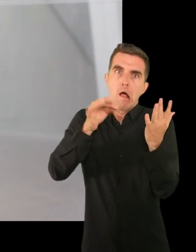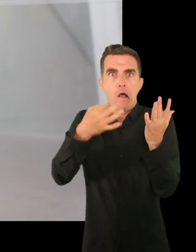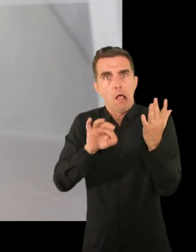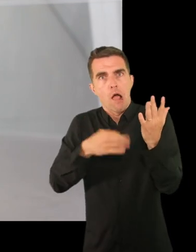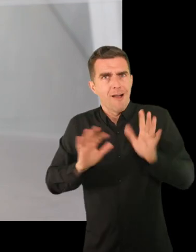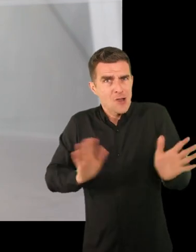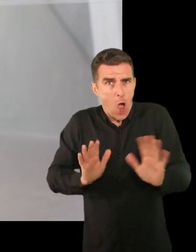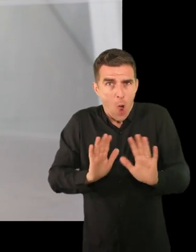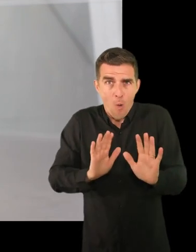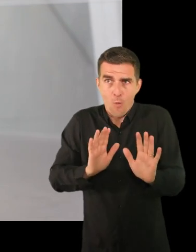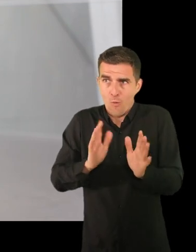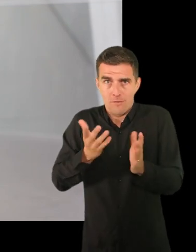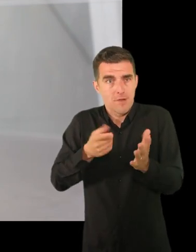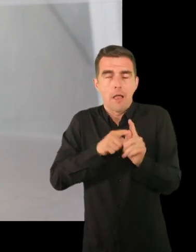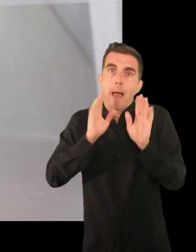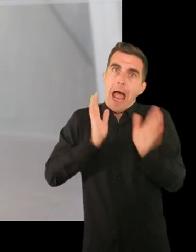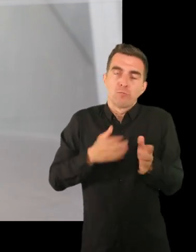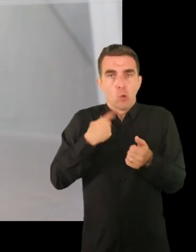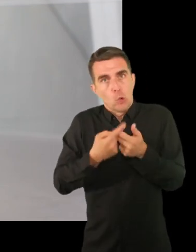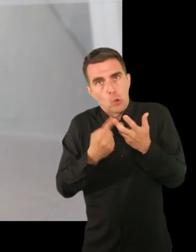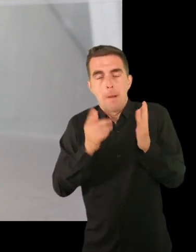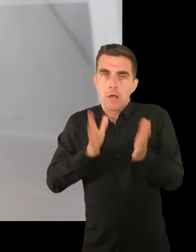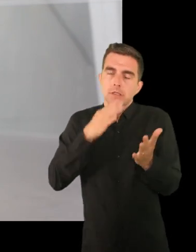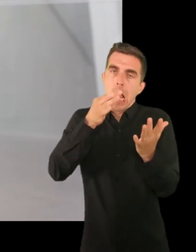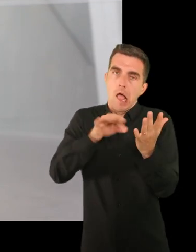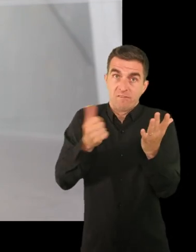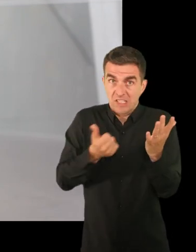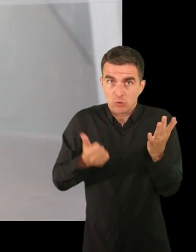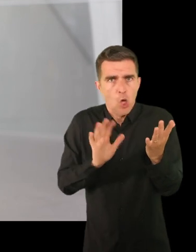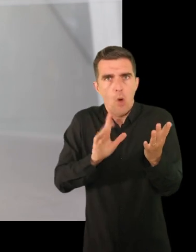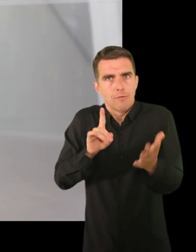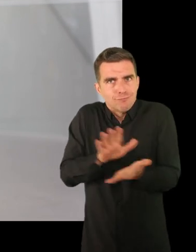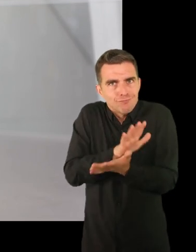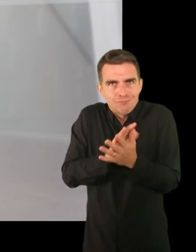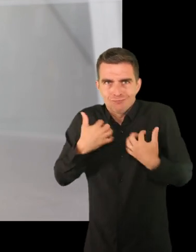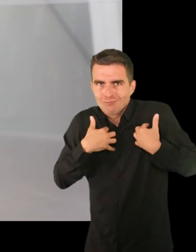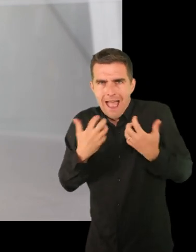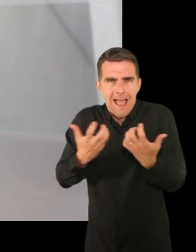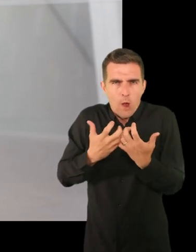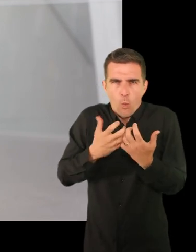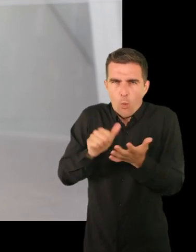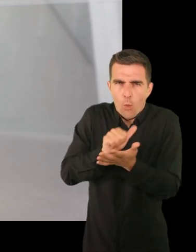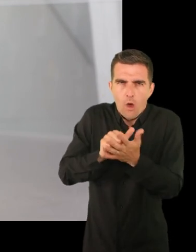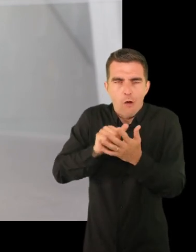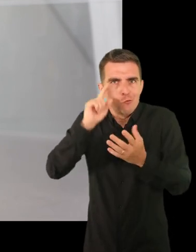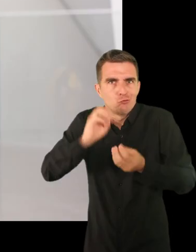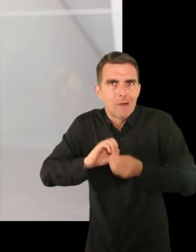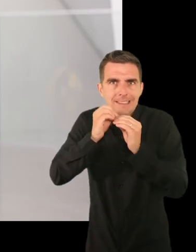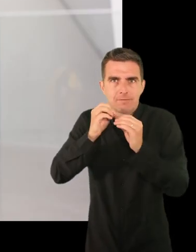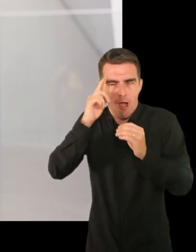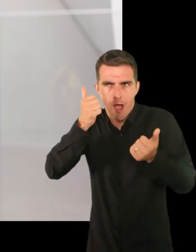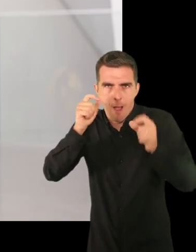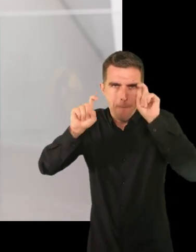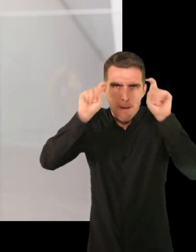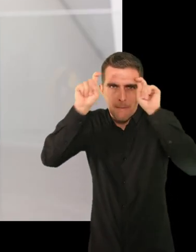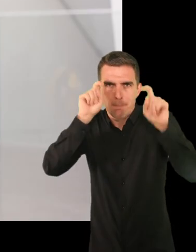chore, as a tick box, as a necessary, but as a joyful opportunity for true creativity